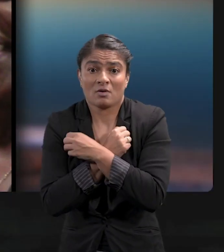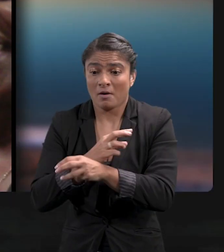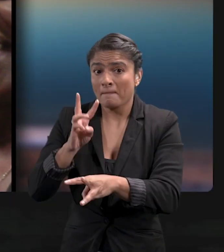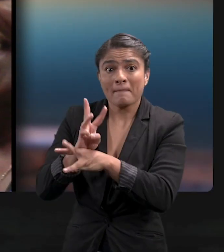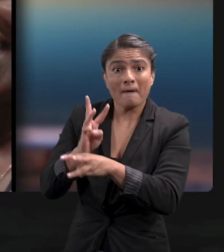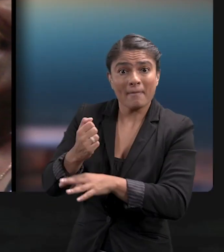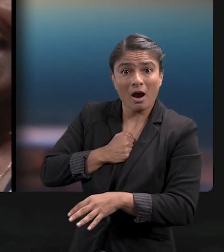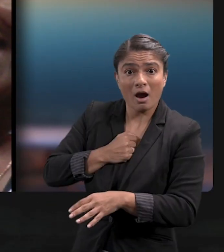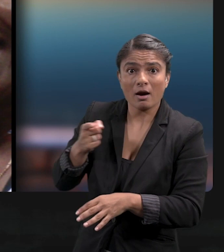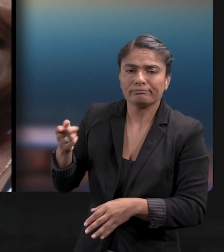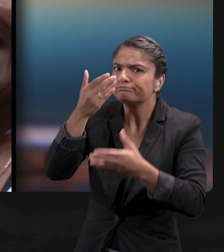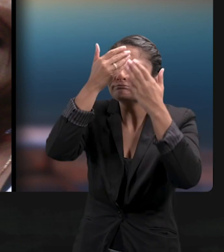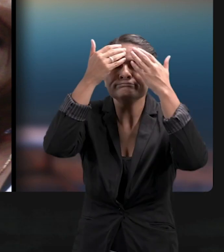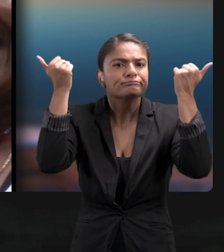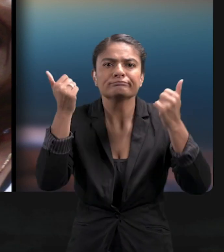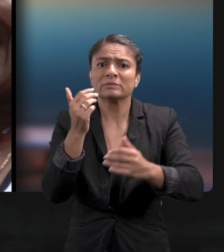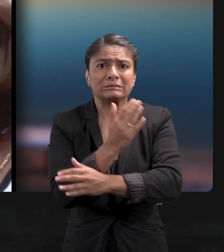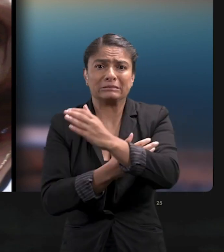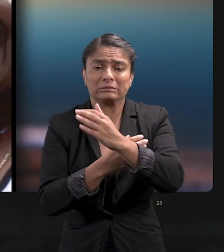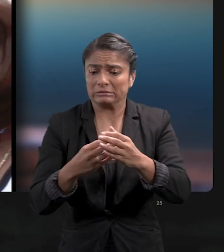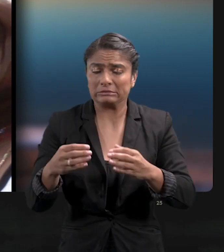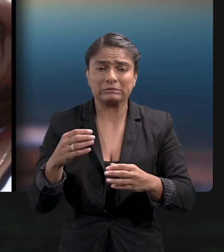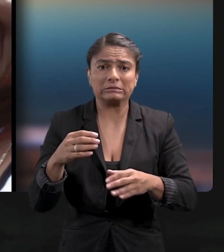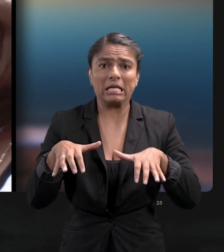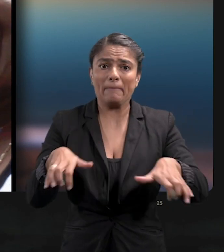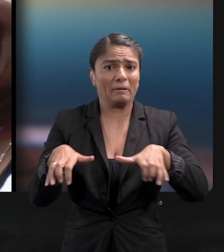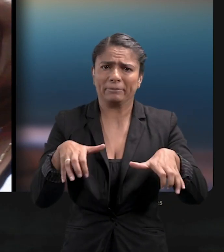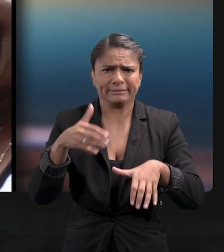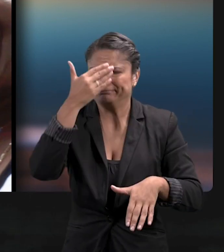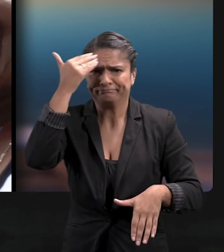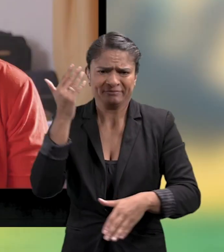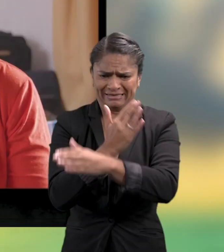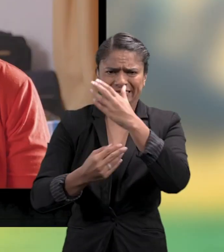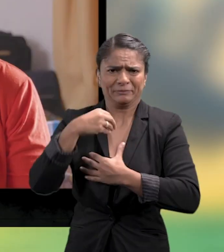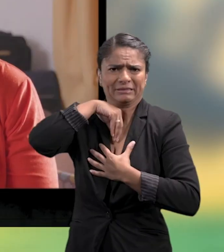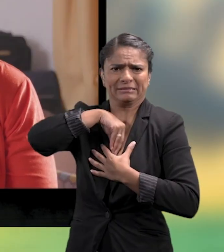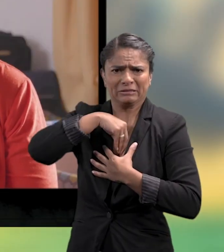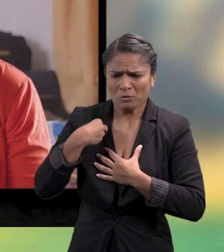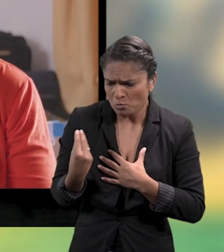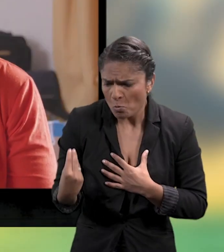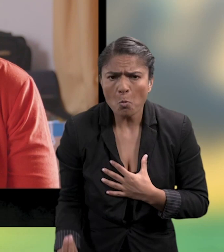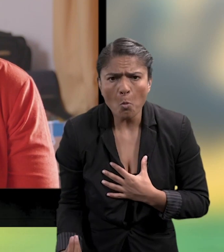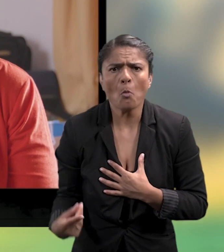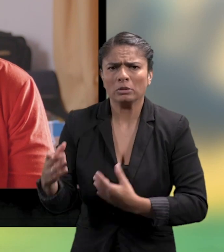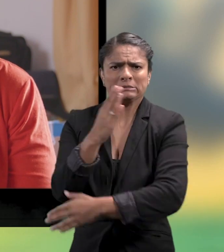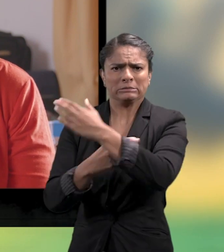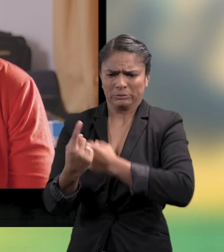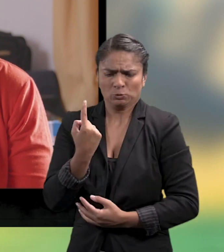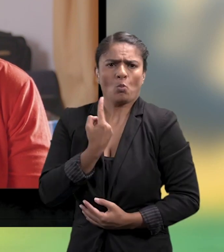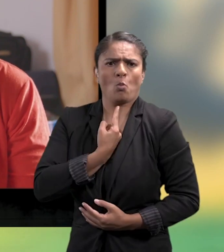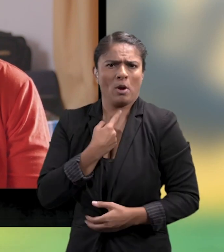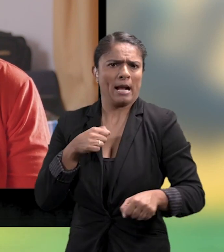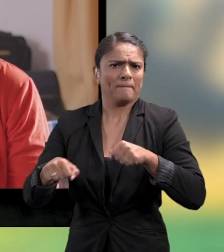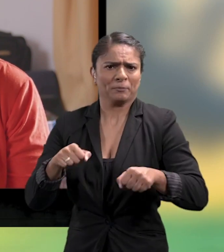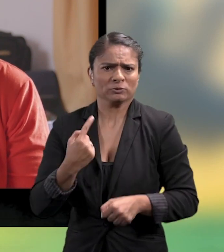Mama didn't know anything about epilepsy, and one a qala go ba le ngwana who is epileptic. But